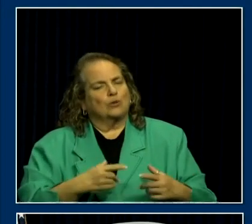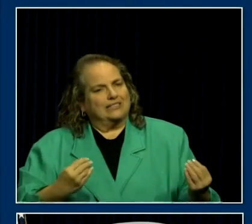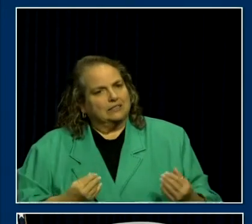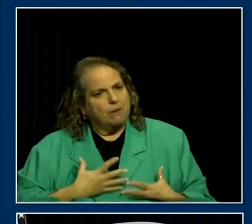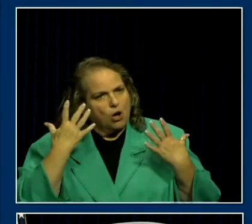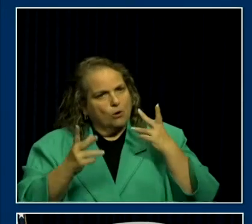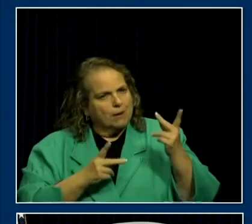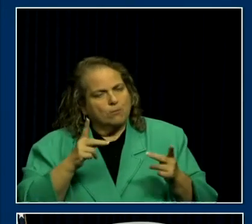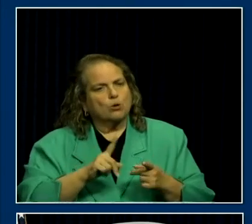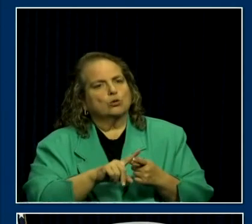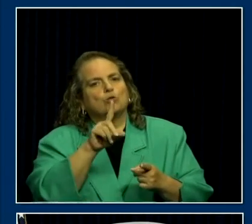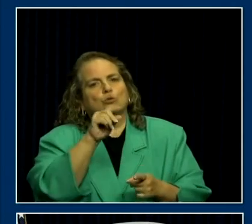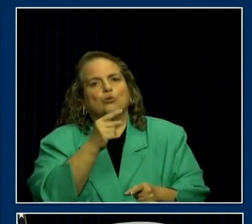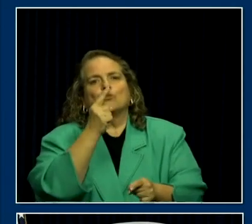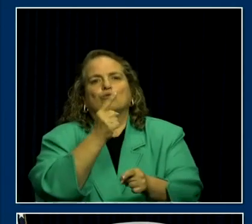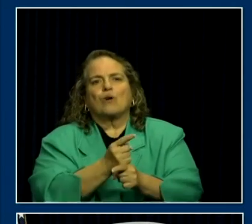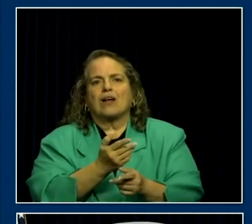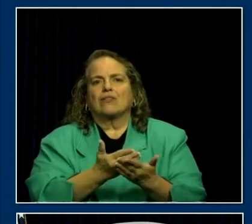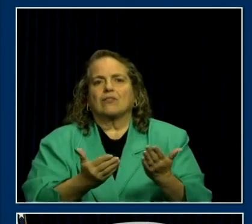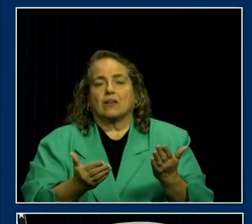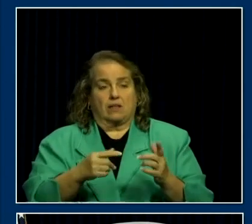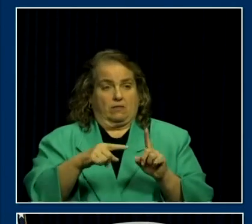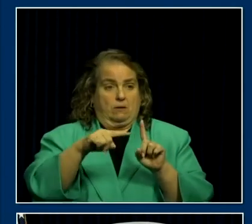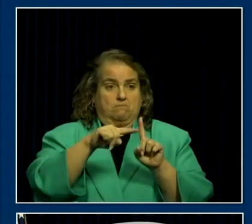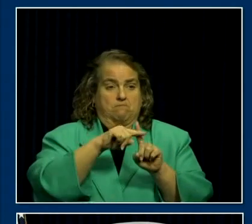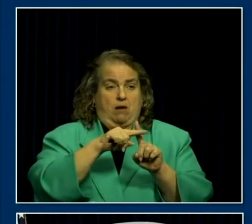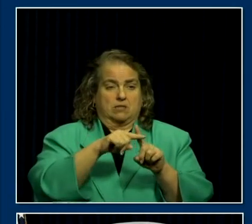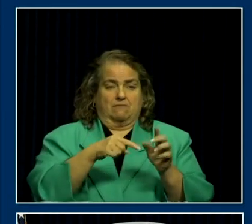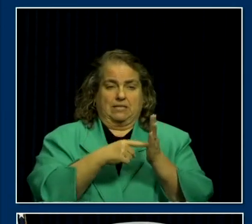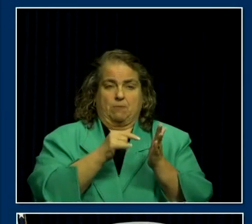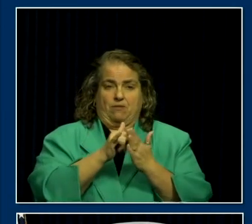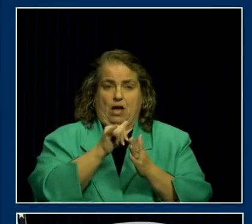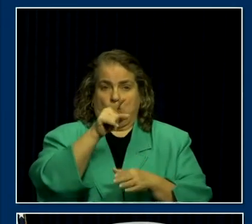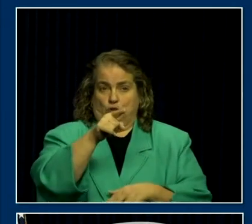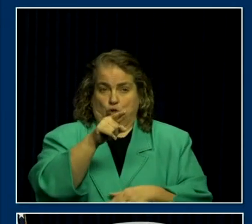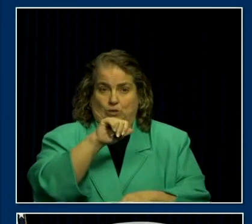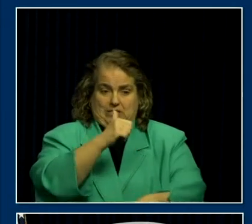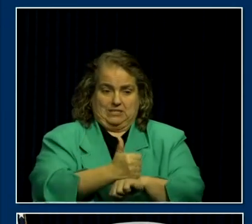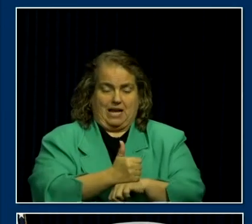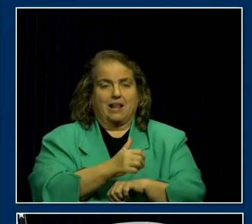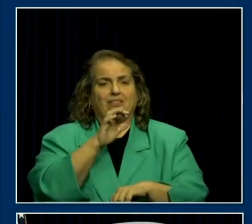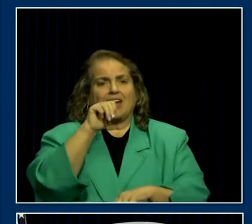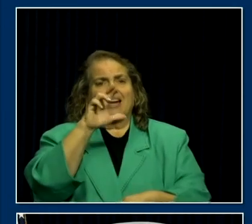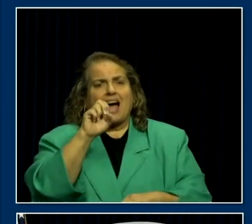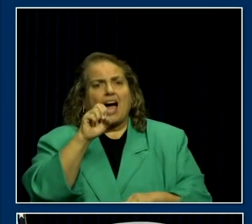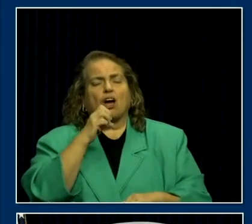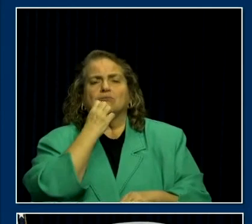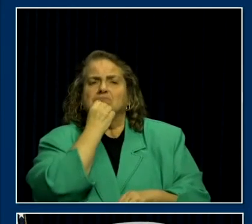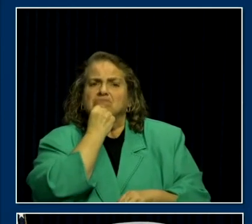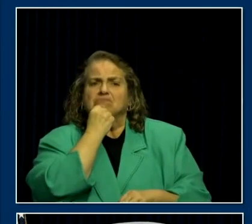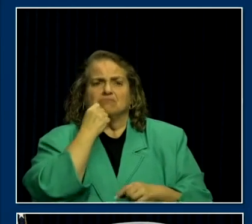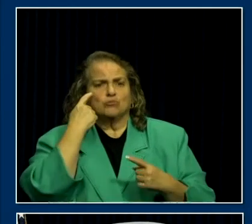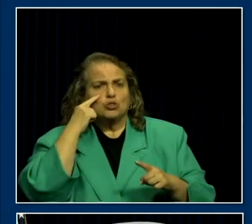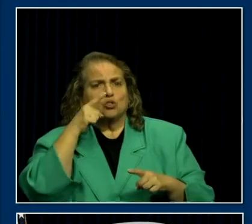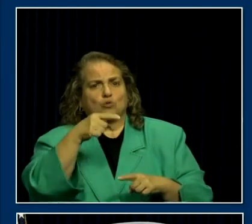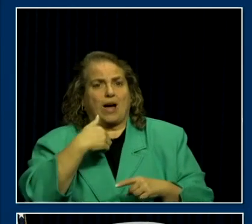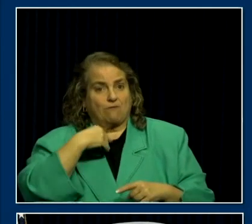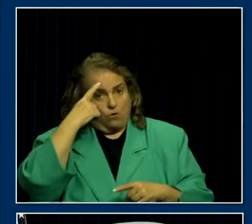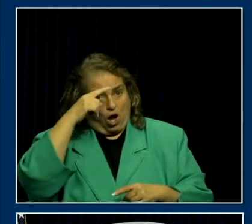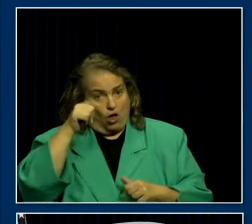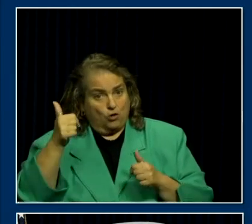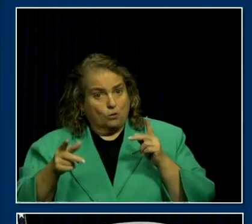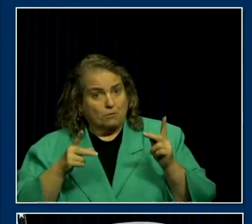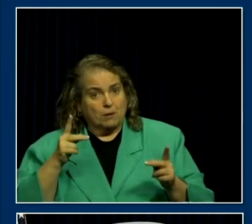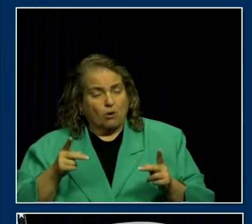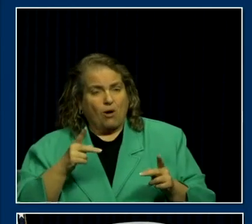thing. The positive example that you set, the care and concern you have for each other, and the positive reinforcement when